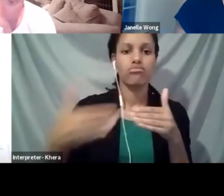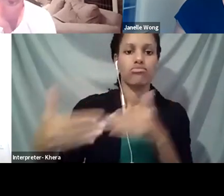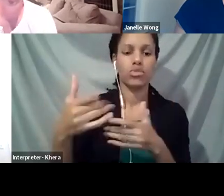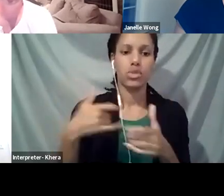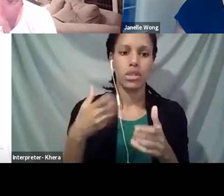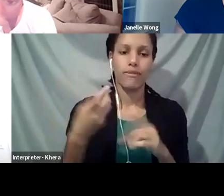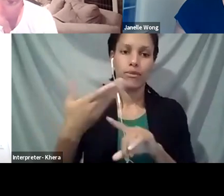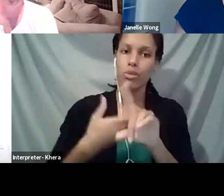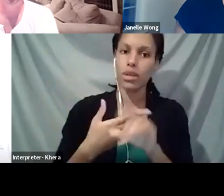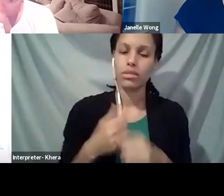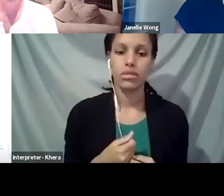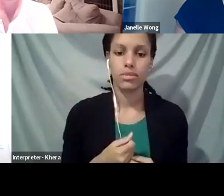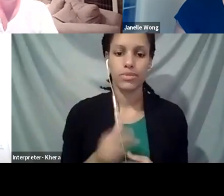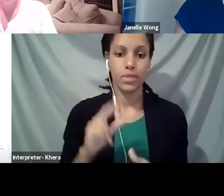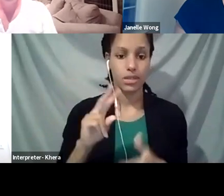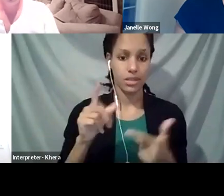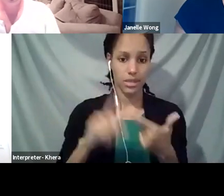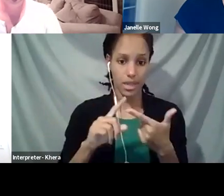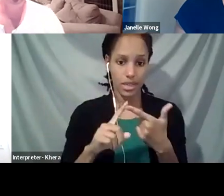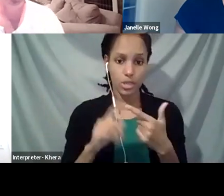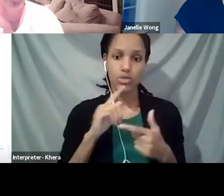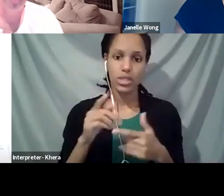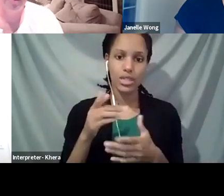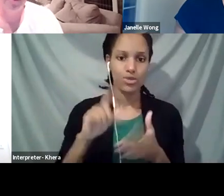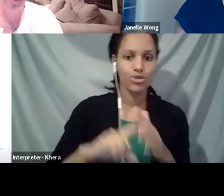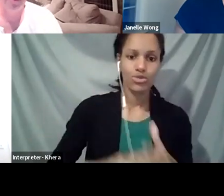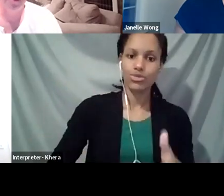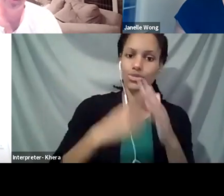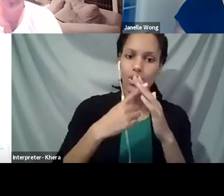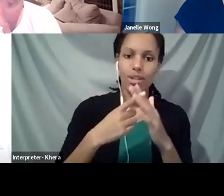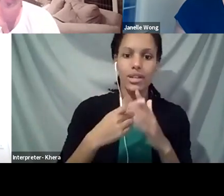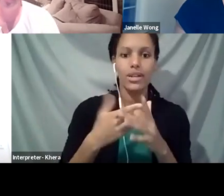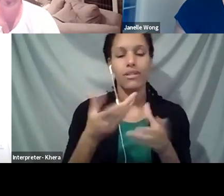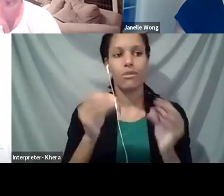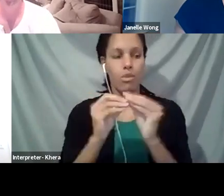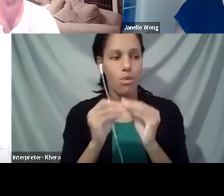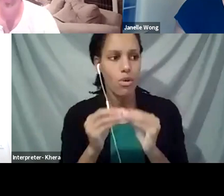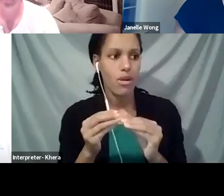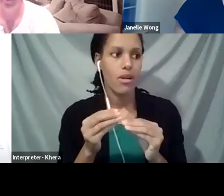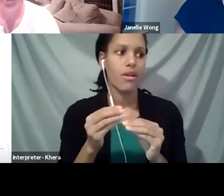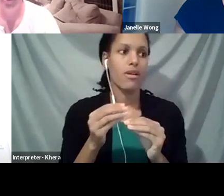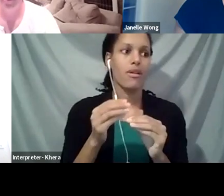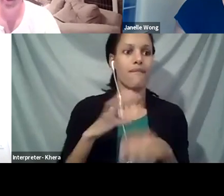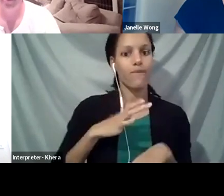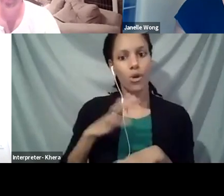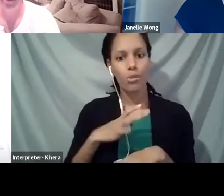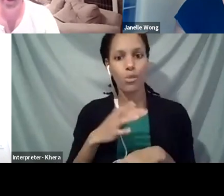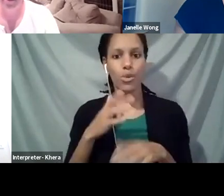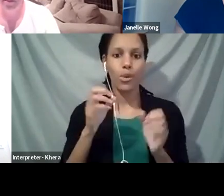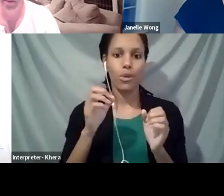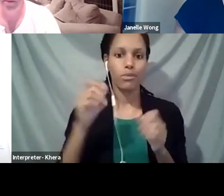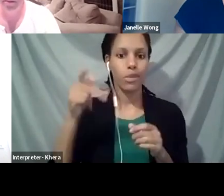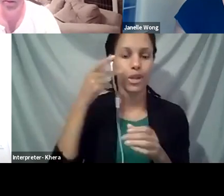is really kicking off some kind of more formalized, I guess, political education program, which